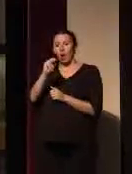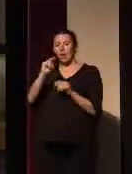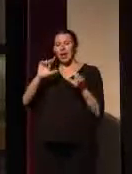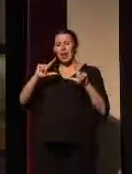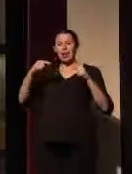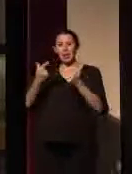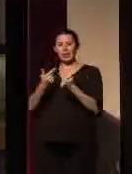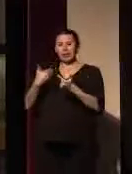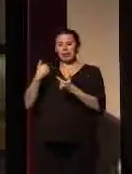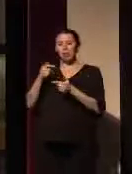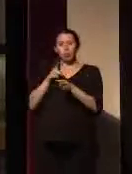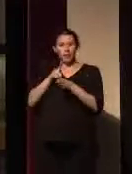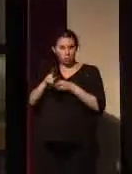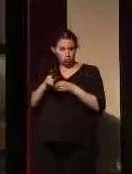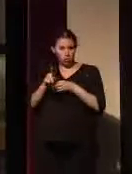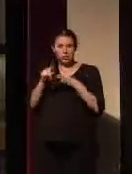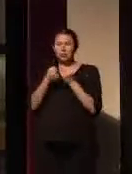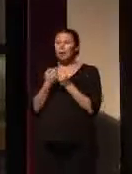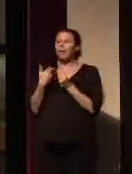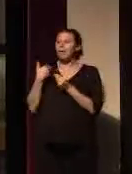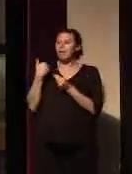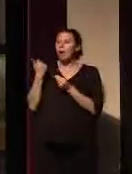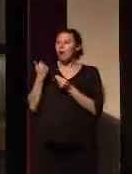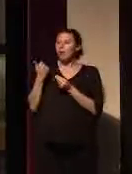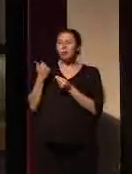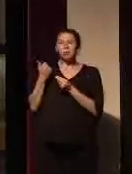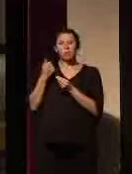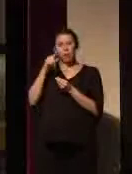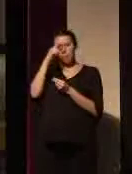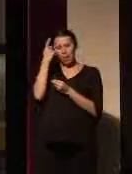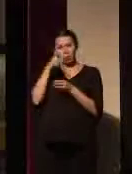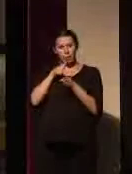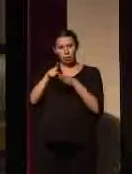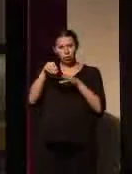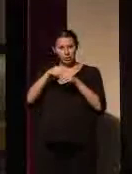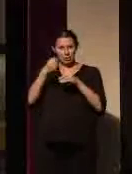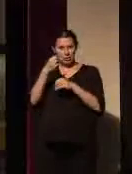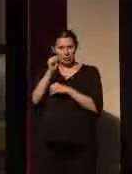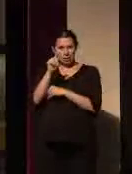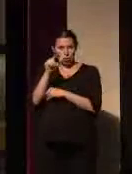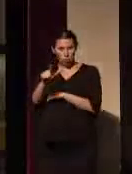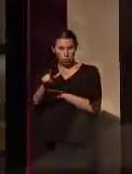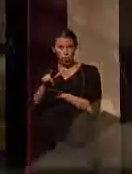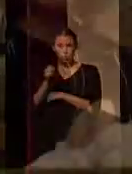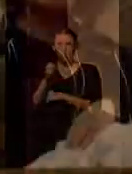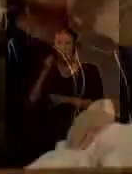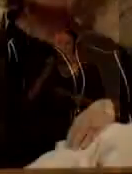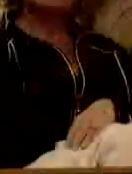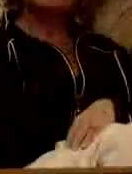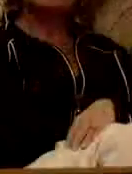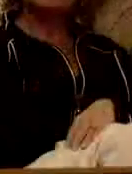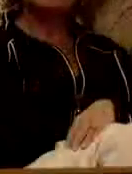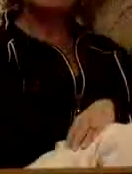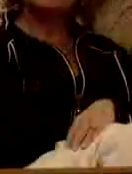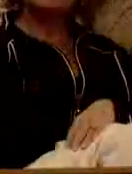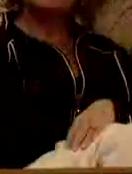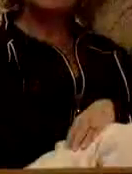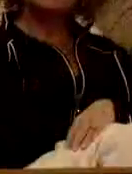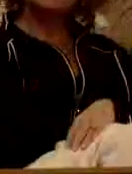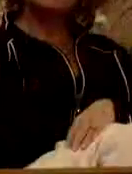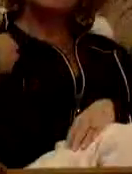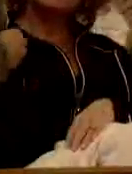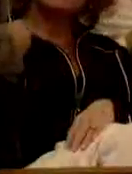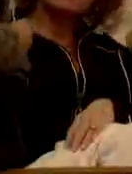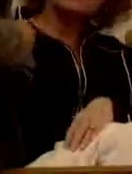Black St. Louis. So we'll be moving it on, but the last two questions have been selected, and I'm going to go to those at this time.